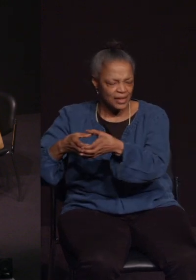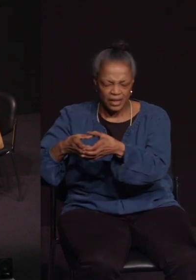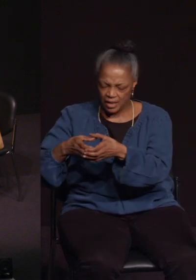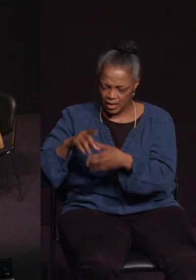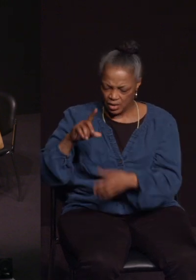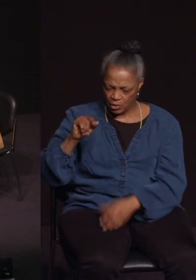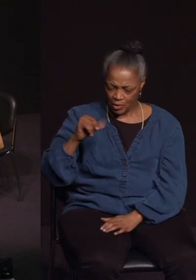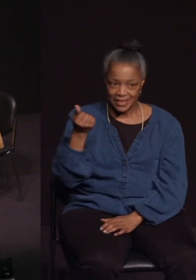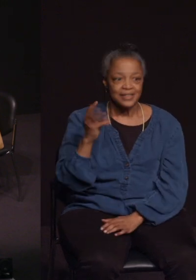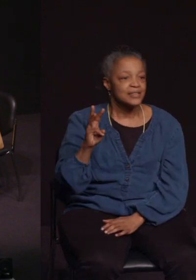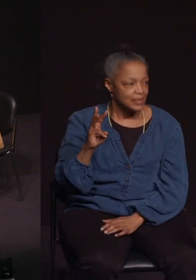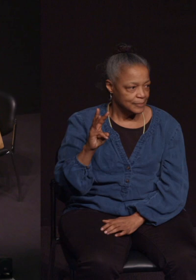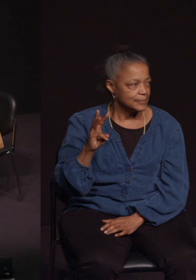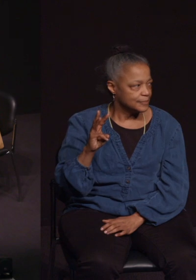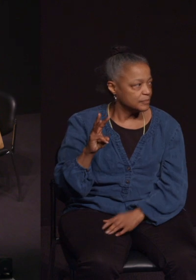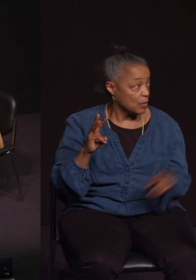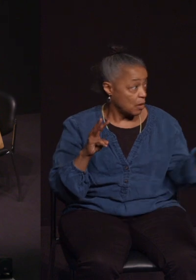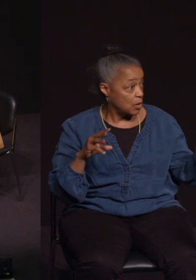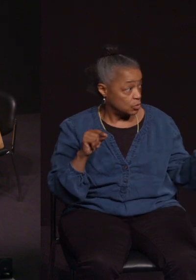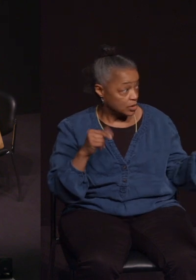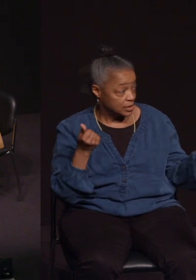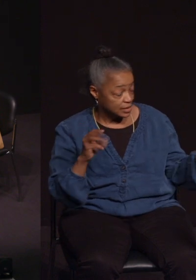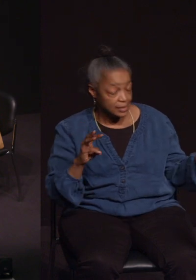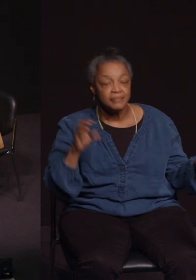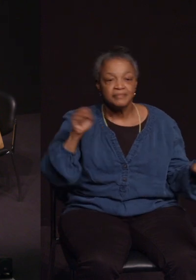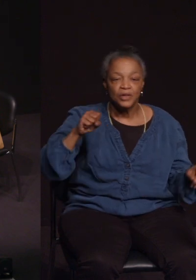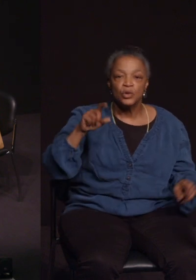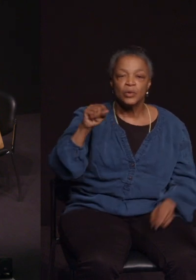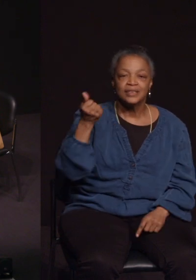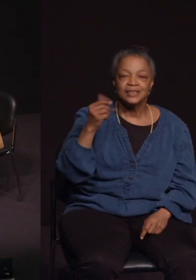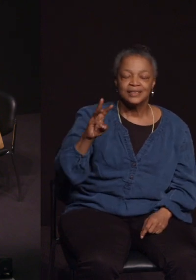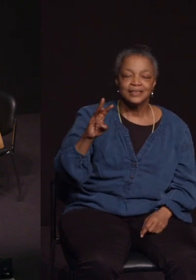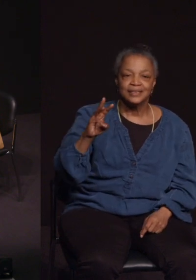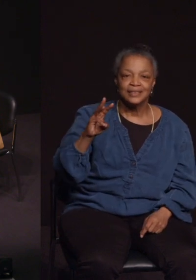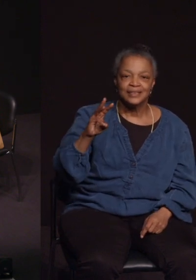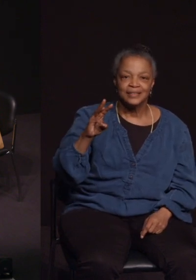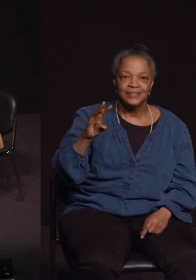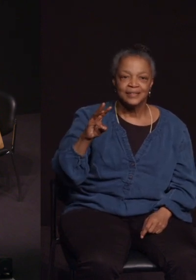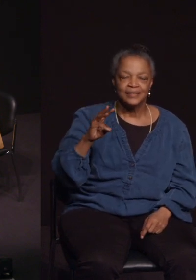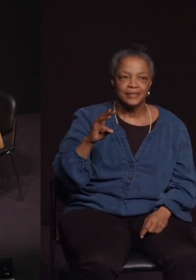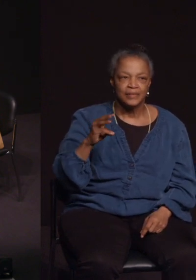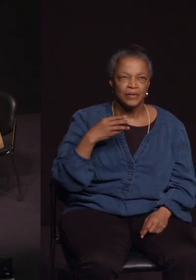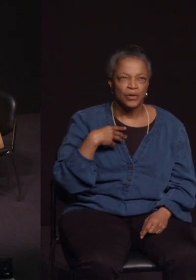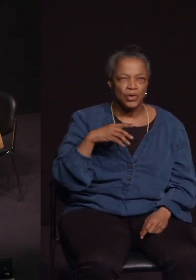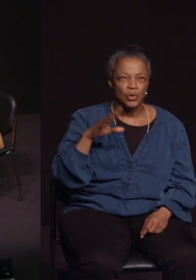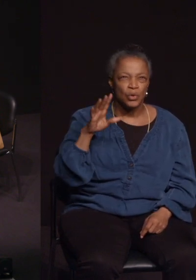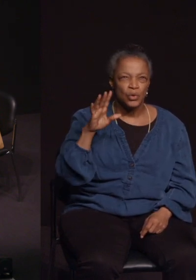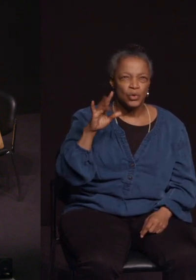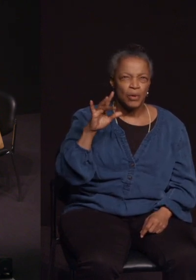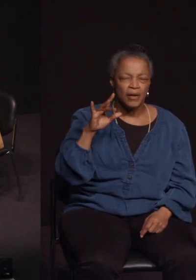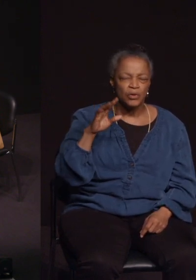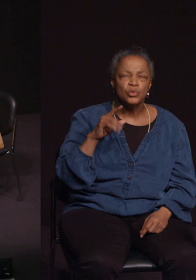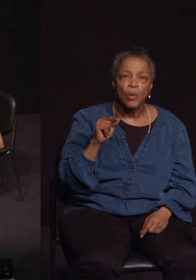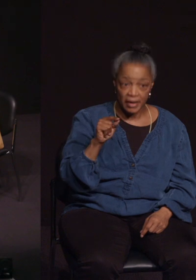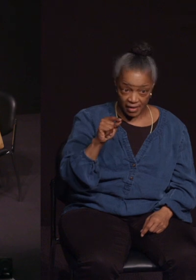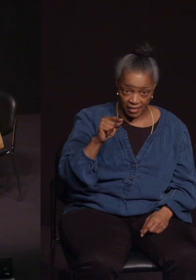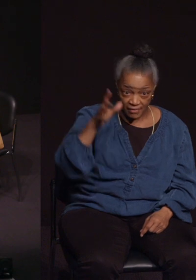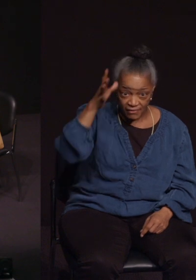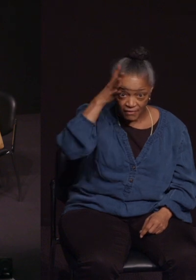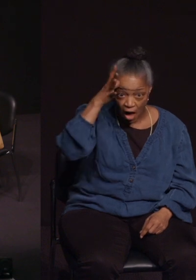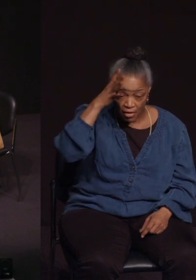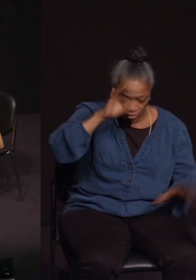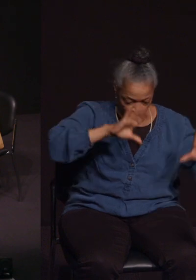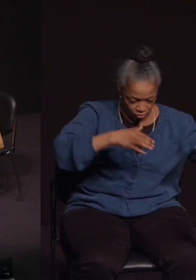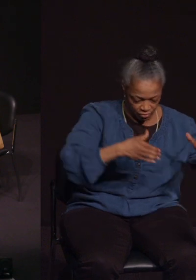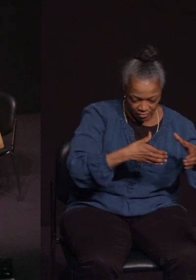2016. Yeah, in 2016, and we took 20 20 fathers to a